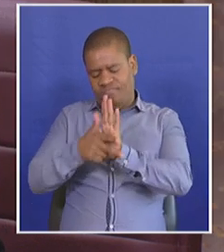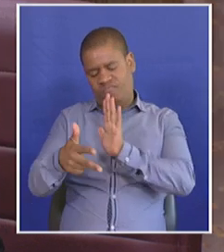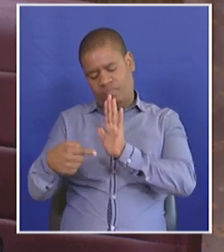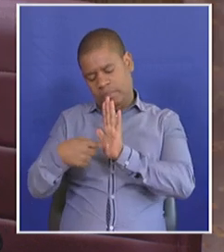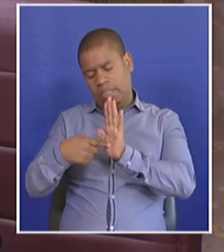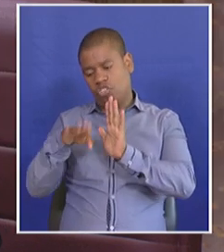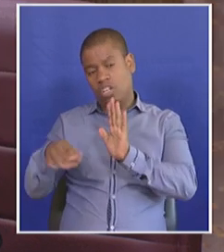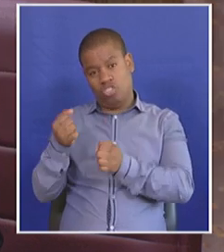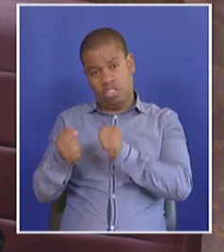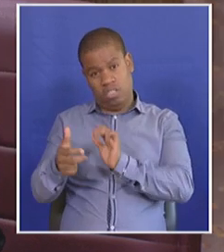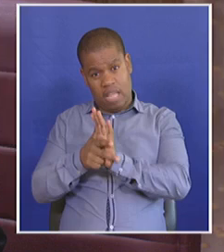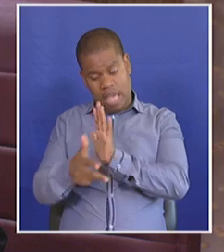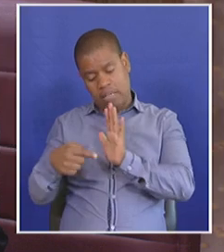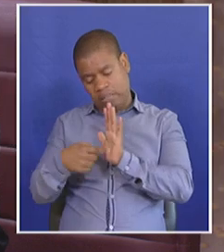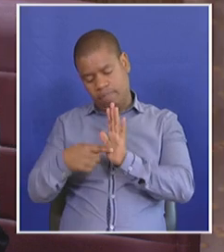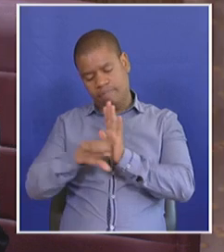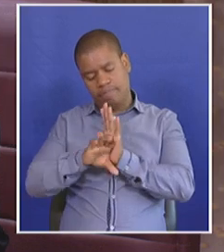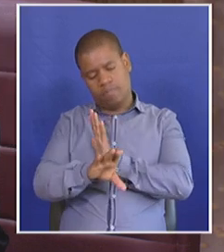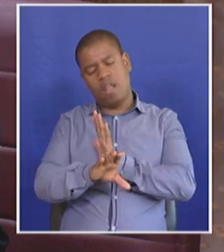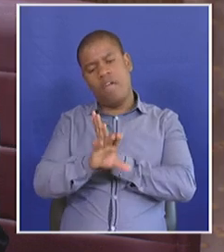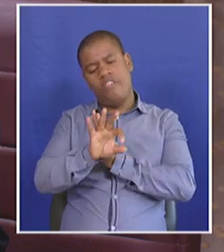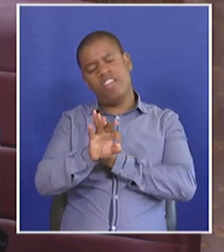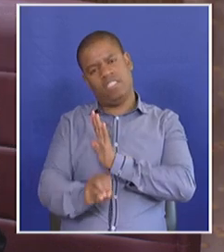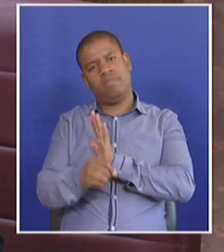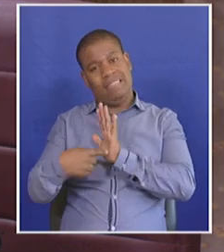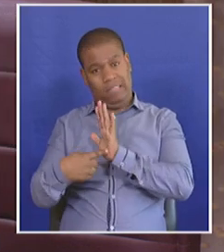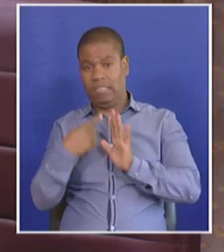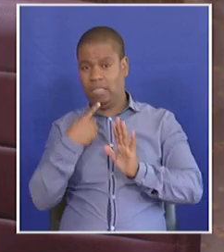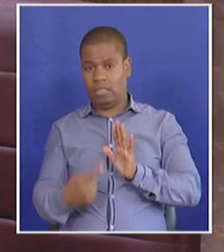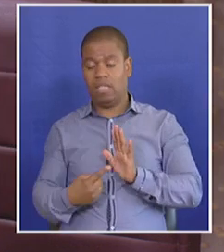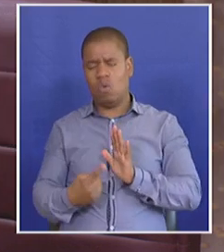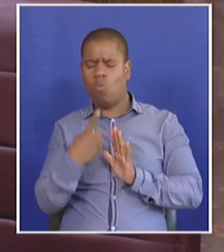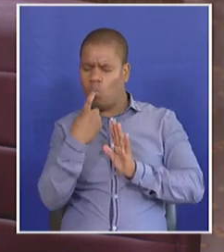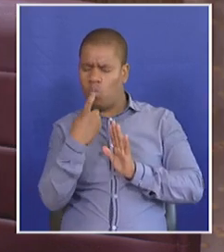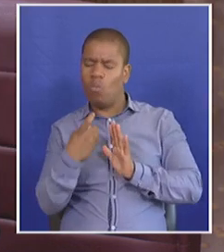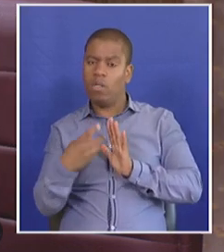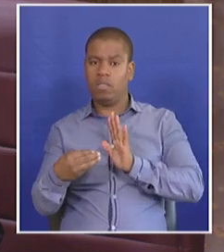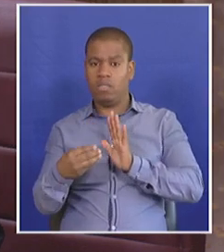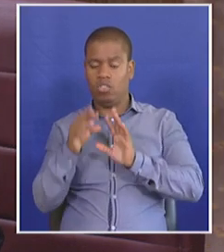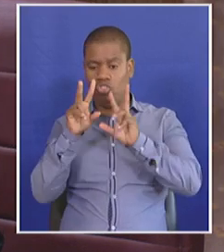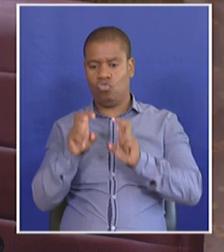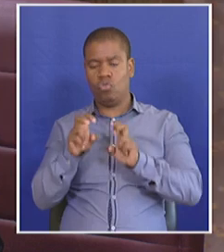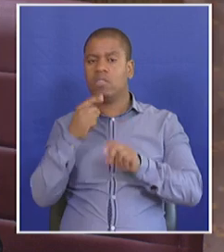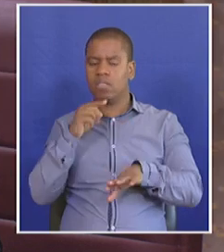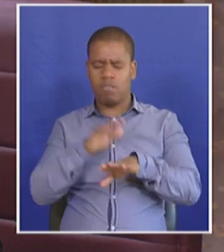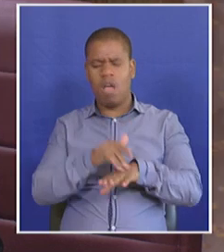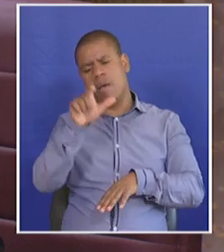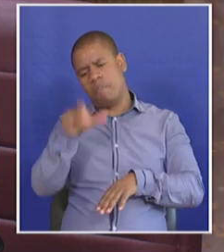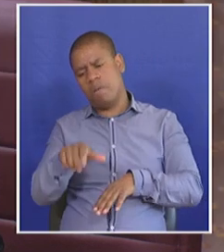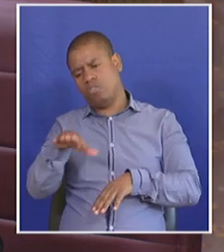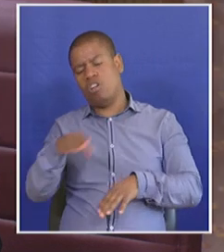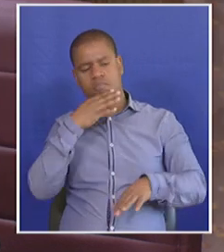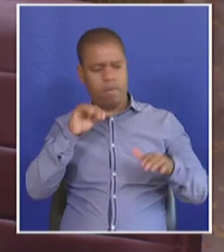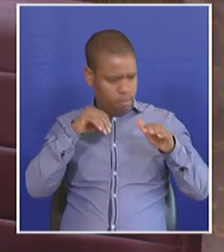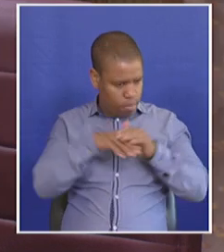30. And it is that, one of the issues is the detention is necessary in the interests of administration